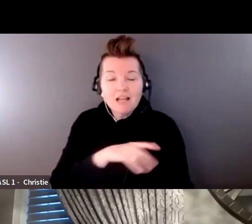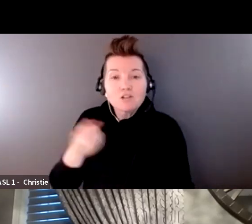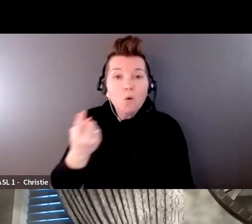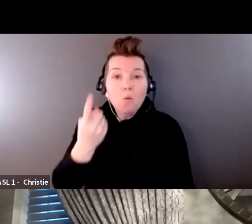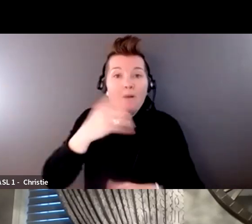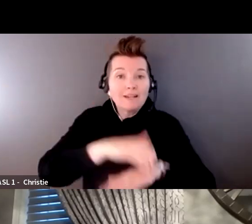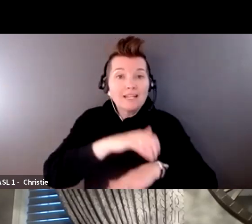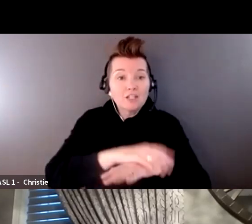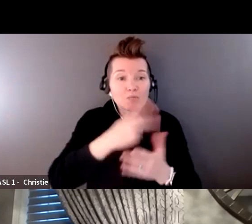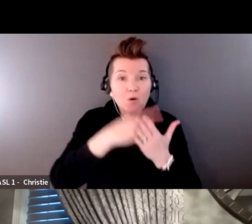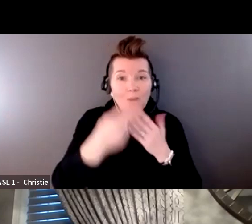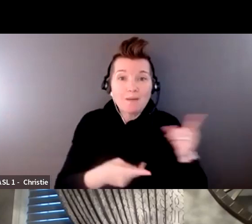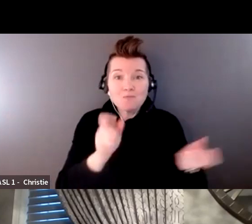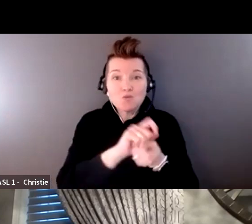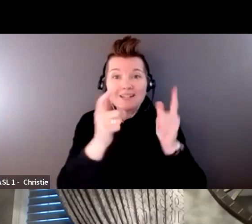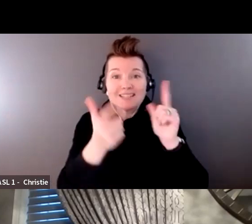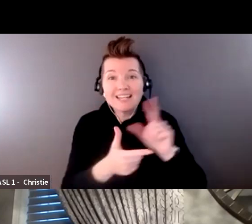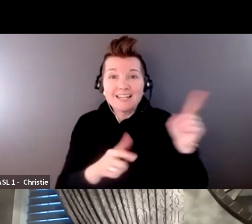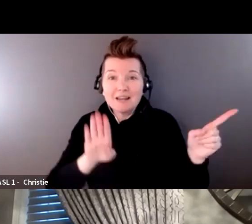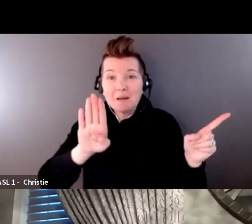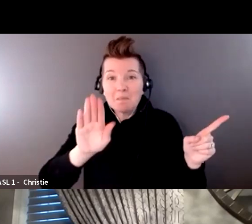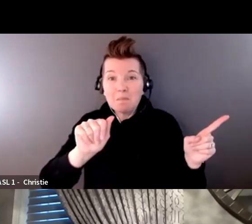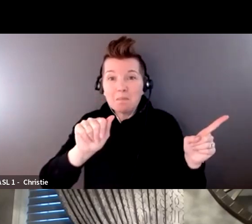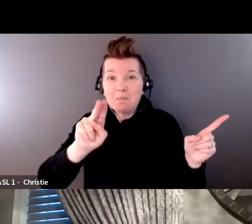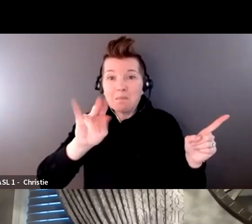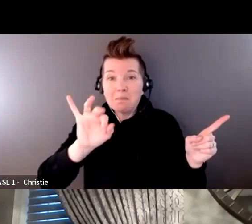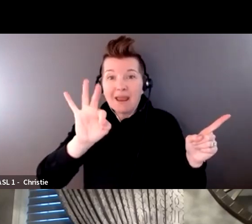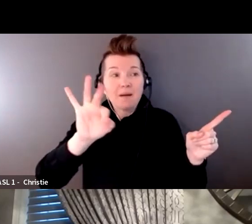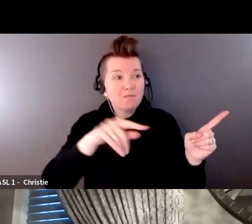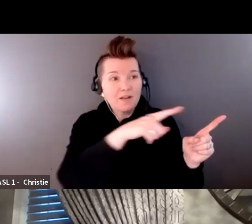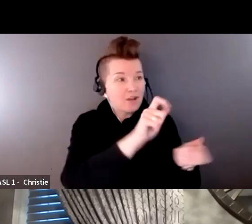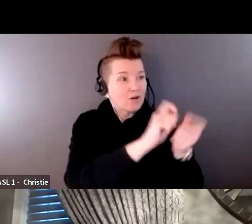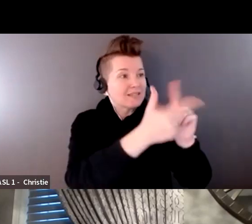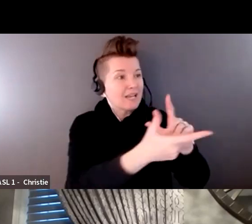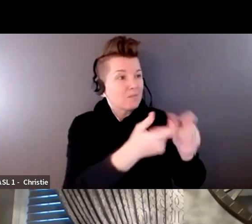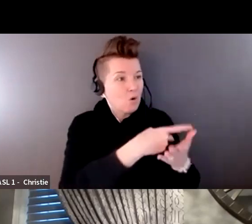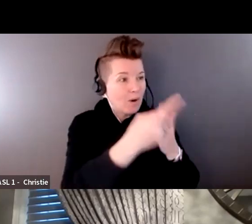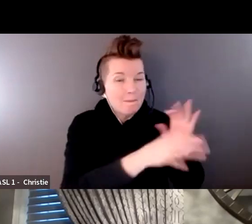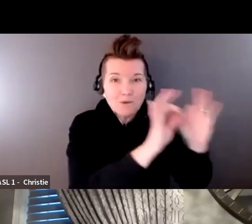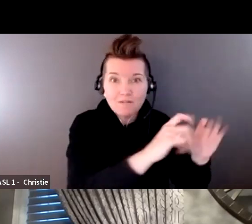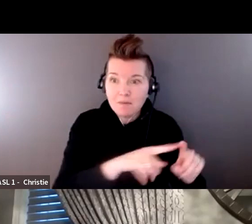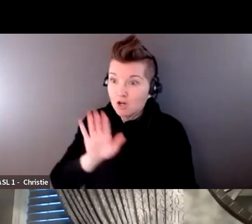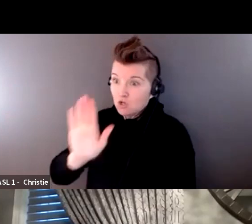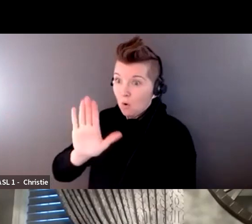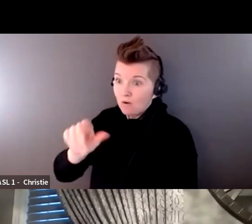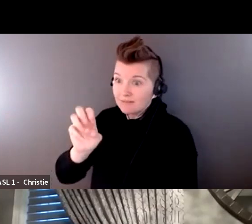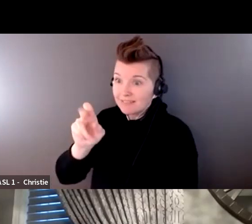it's culturally competent, there you go off on your way. But obviously you did so much more than that to center your culture.